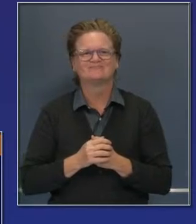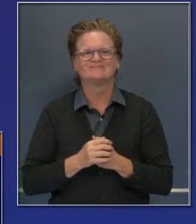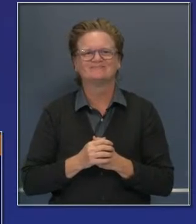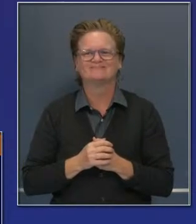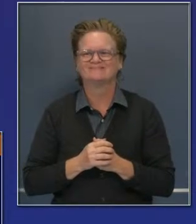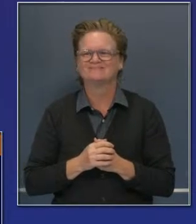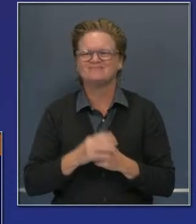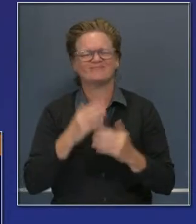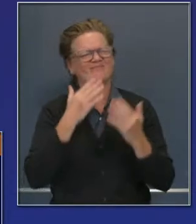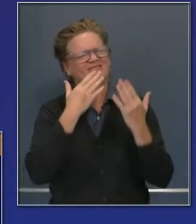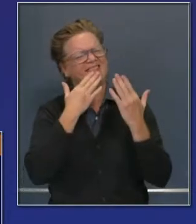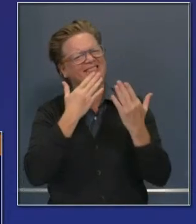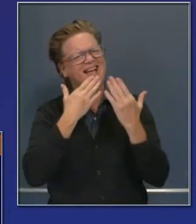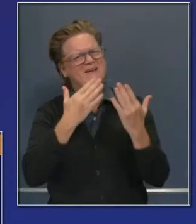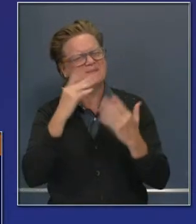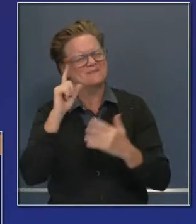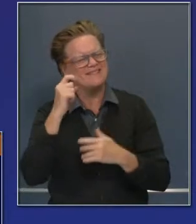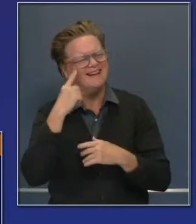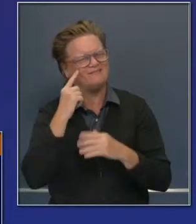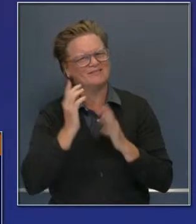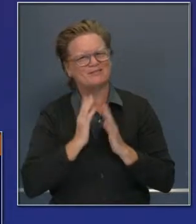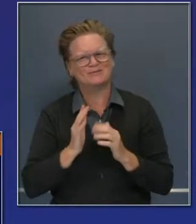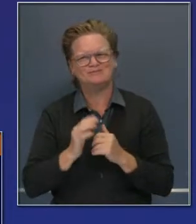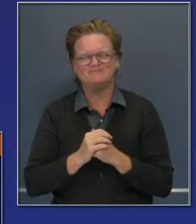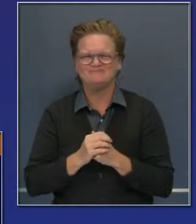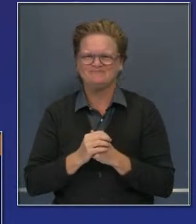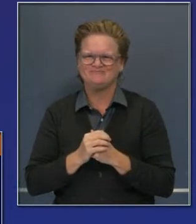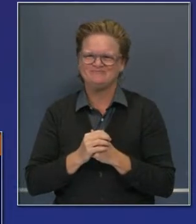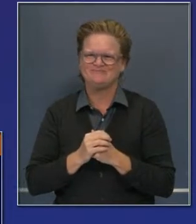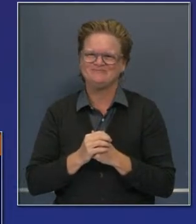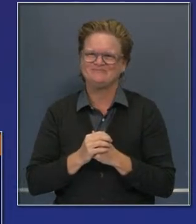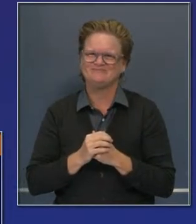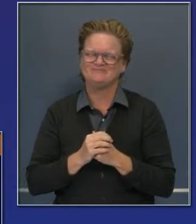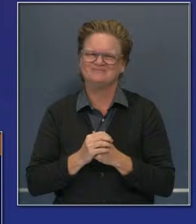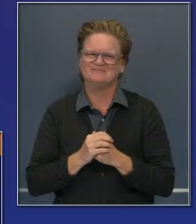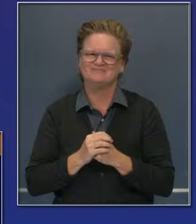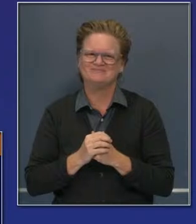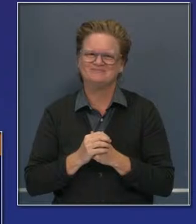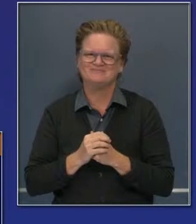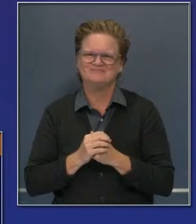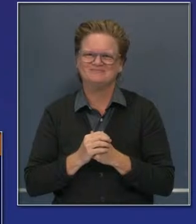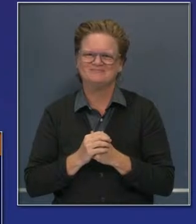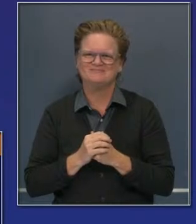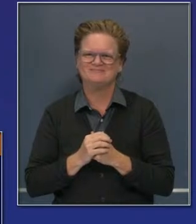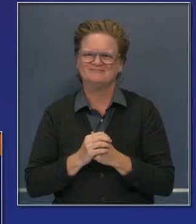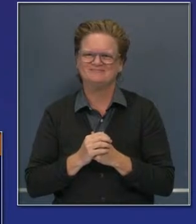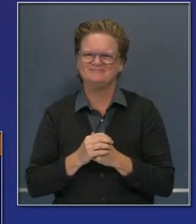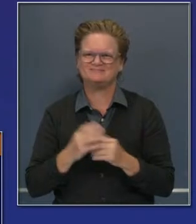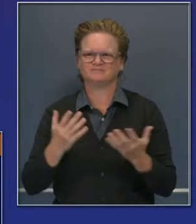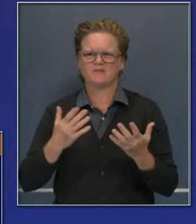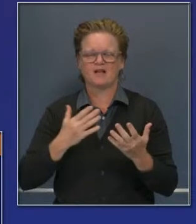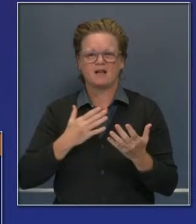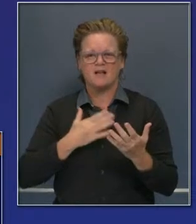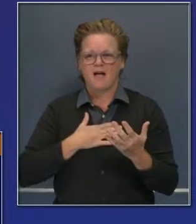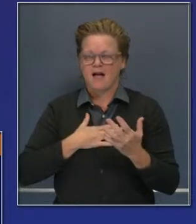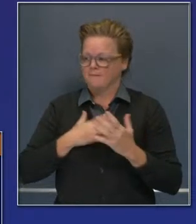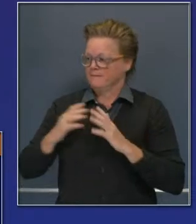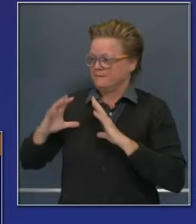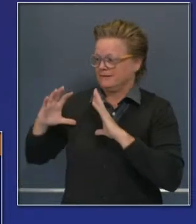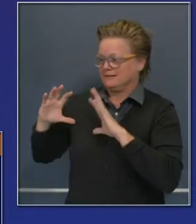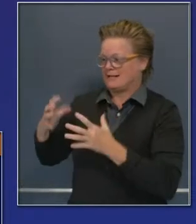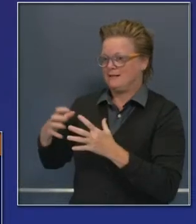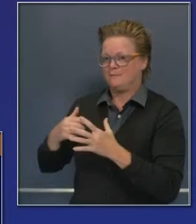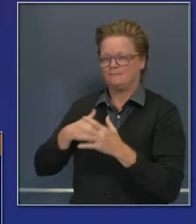Appreciate that, Governor. On behalf of the strike team, my wonderful co-leader, Jen Palka,